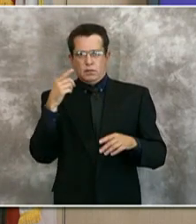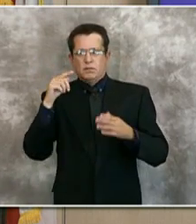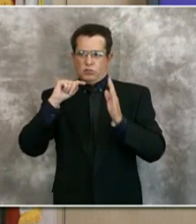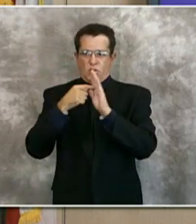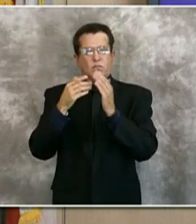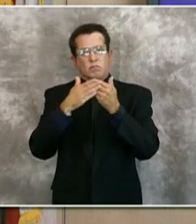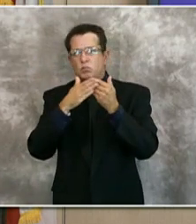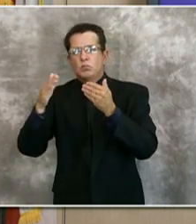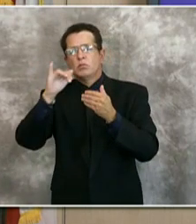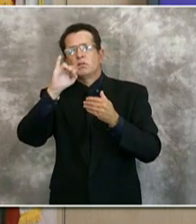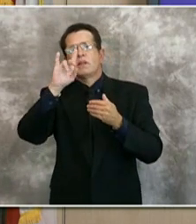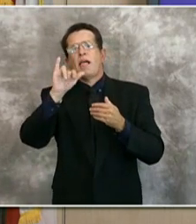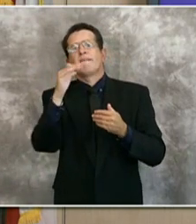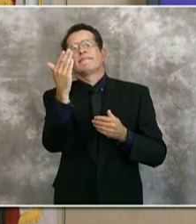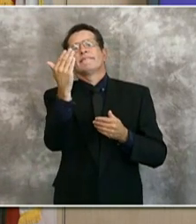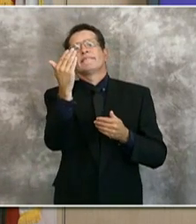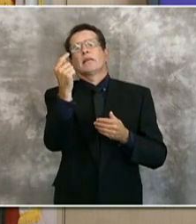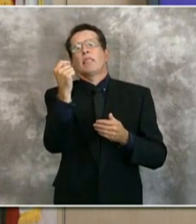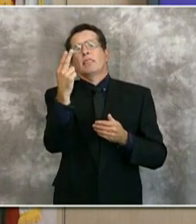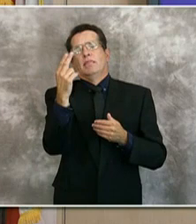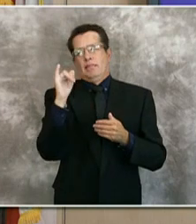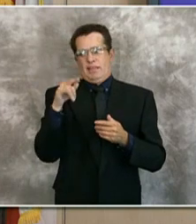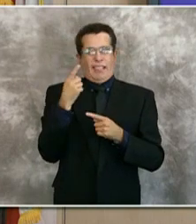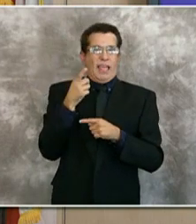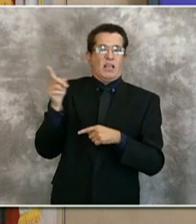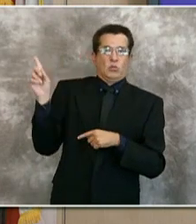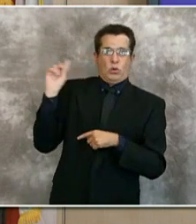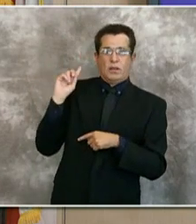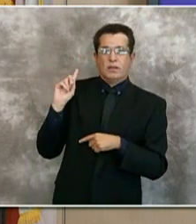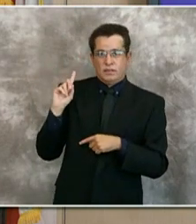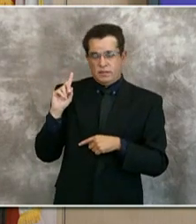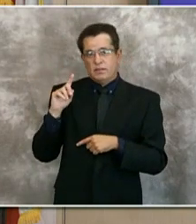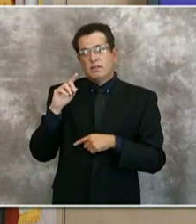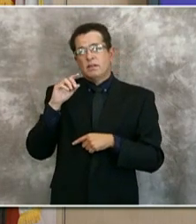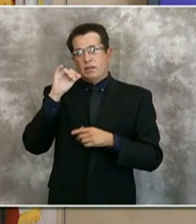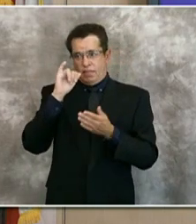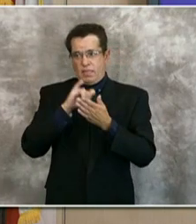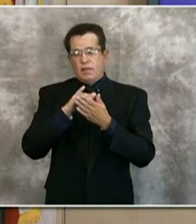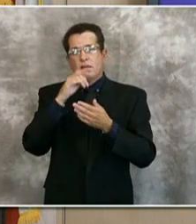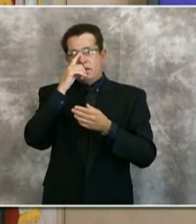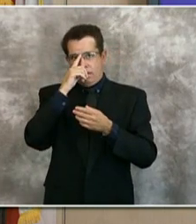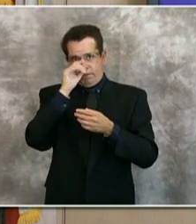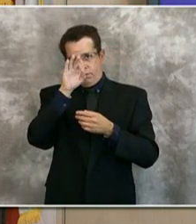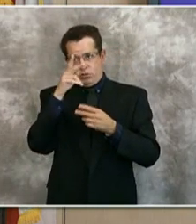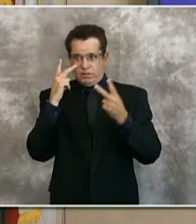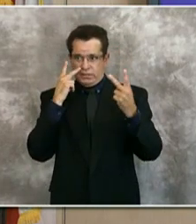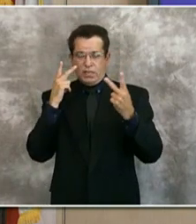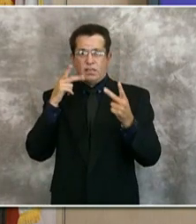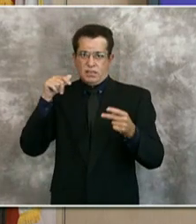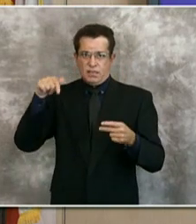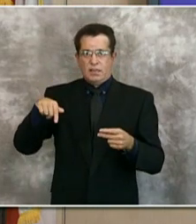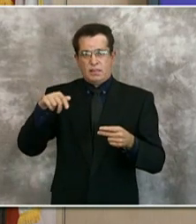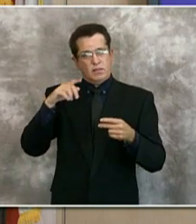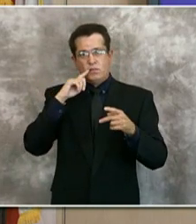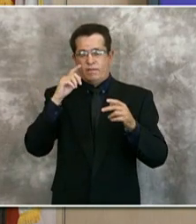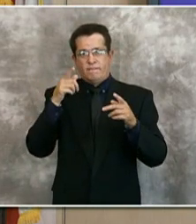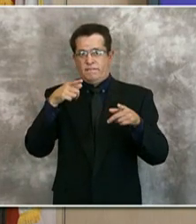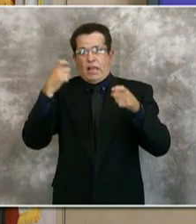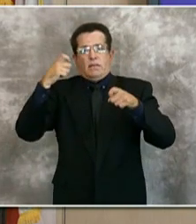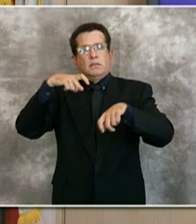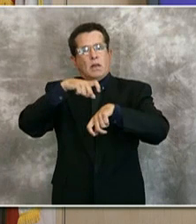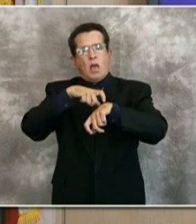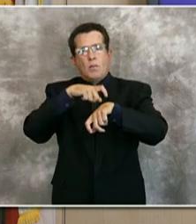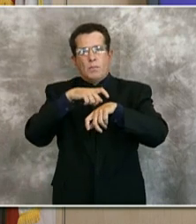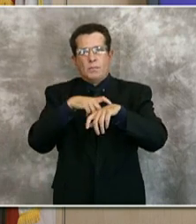which is just 1 week ago. Those who follow this press briefing regularly will not be surprised that in 1 week's time there's